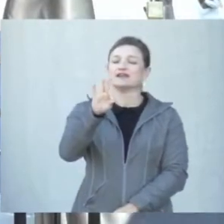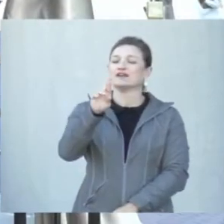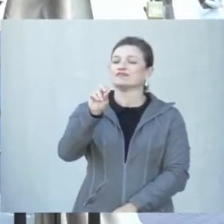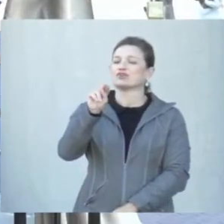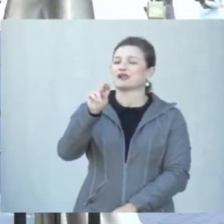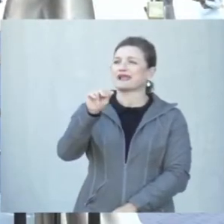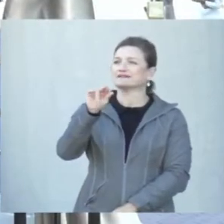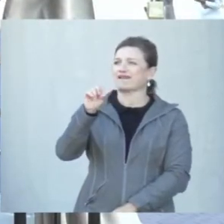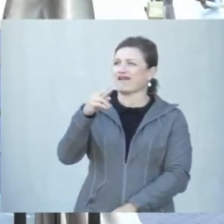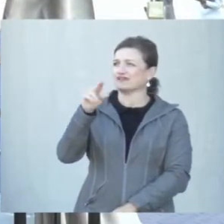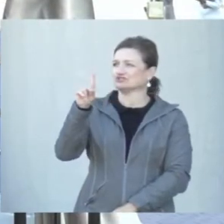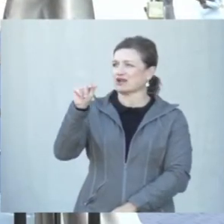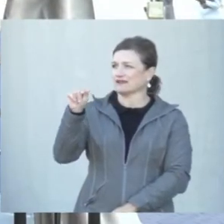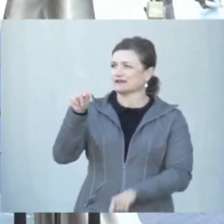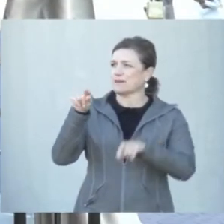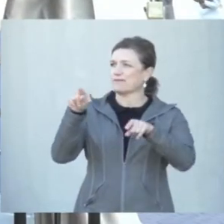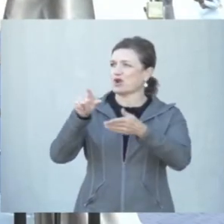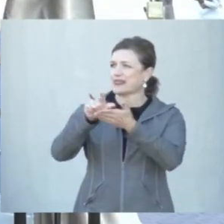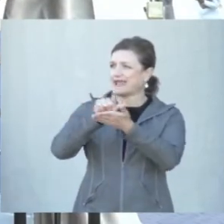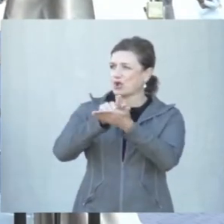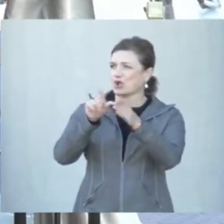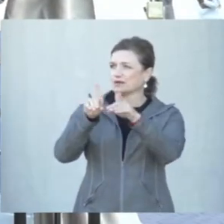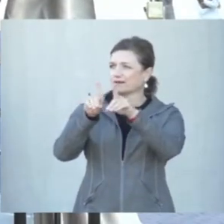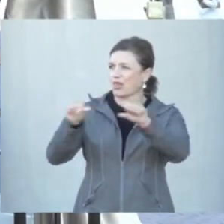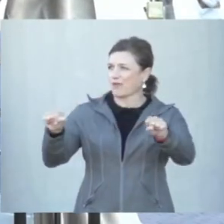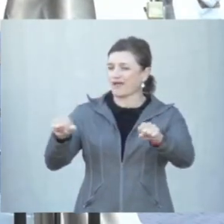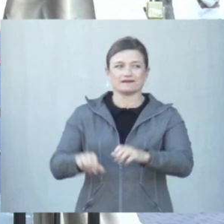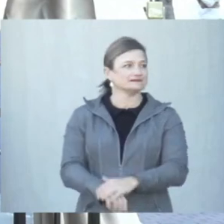Fernanda Scheid, Paralegal Diploma.